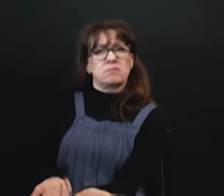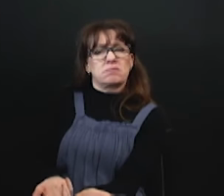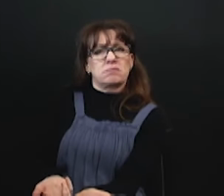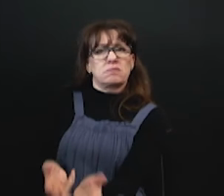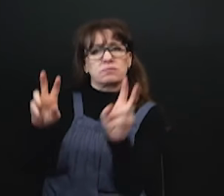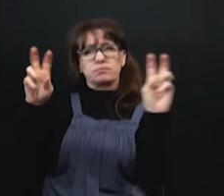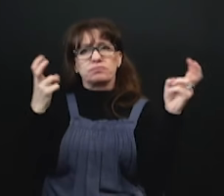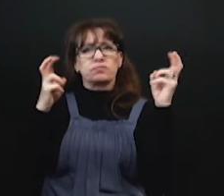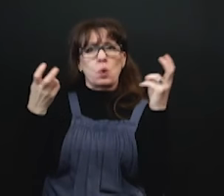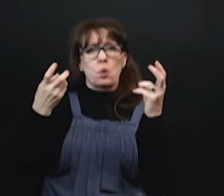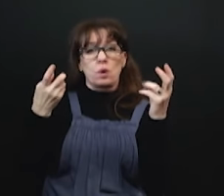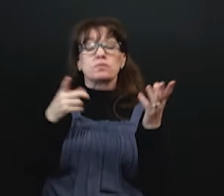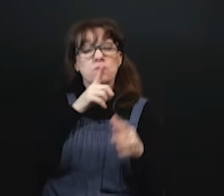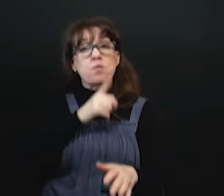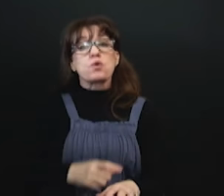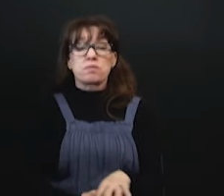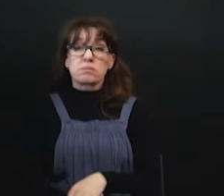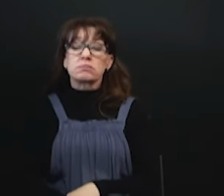What kind of a God indeed?